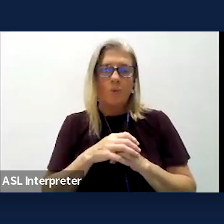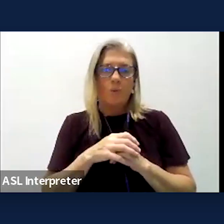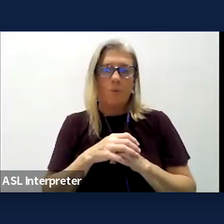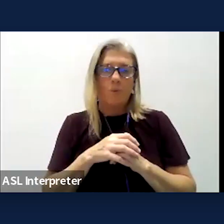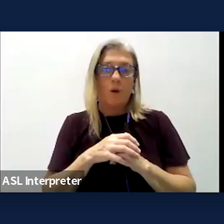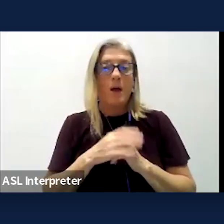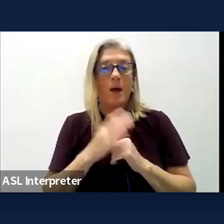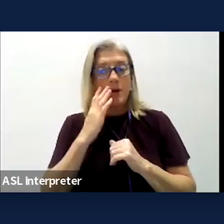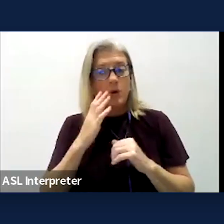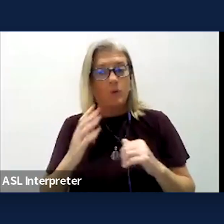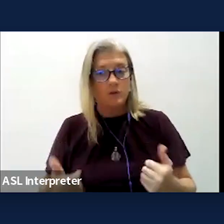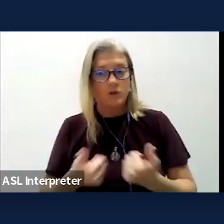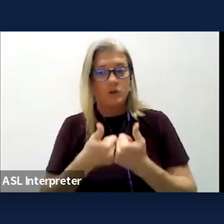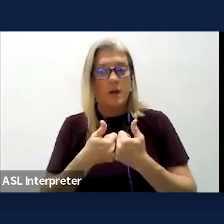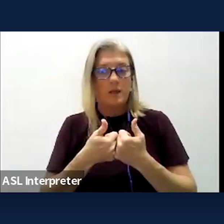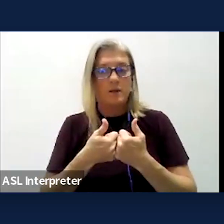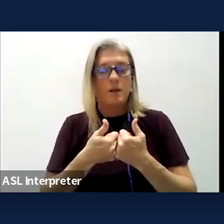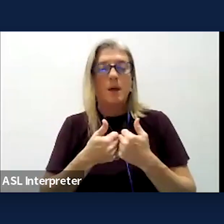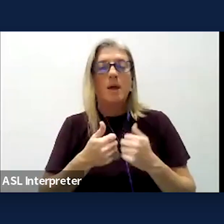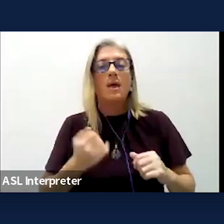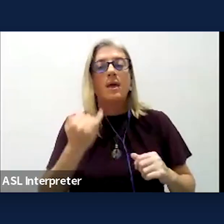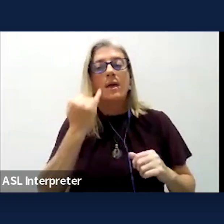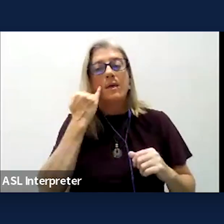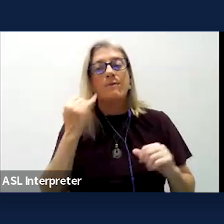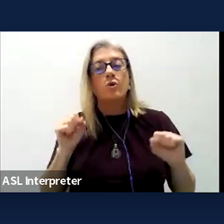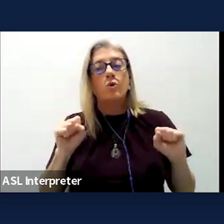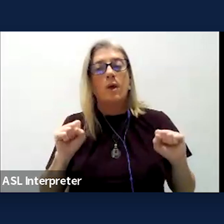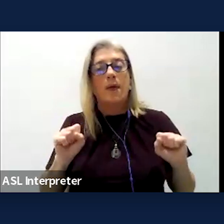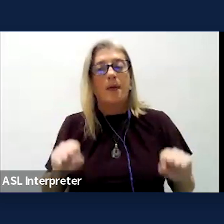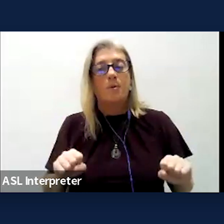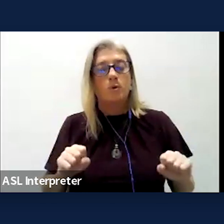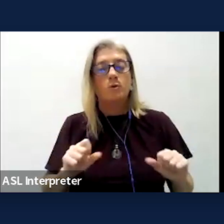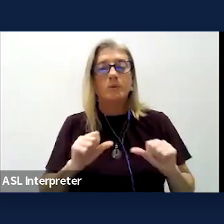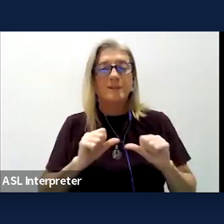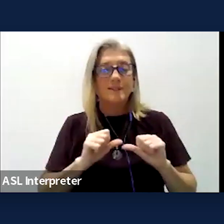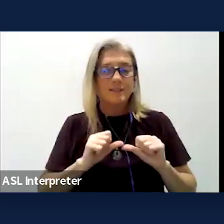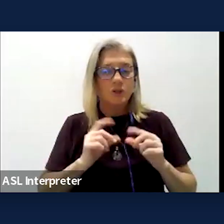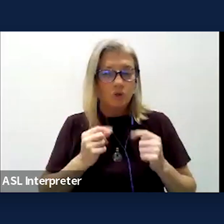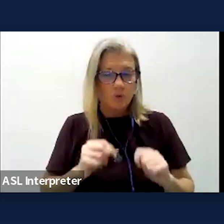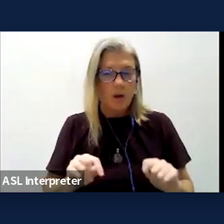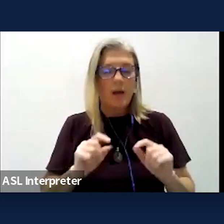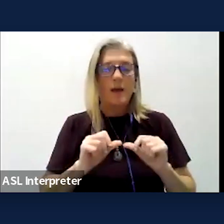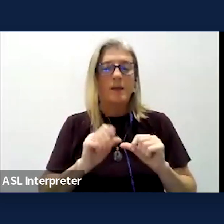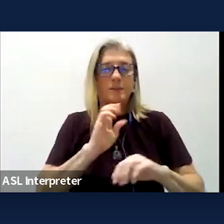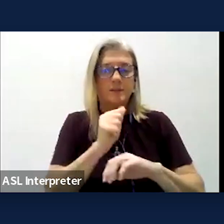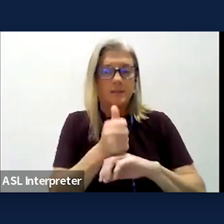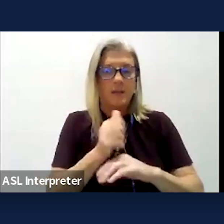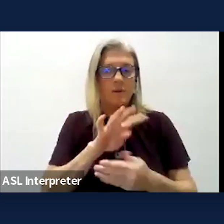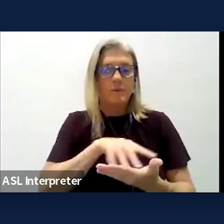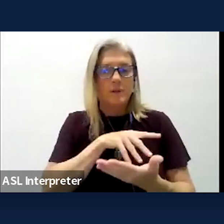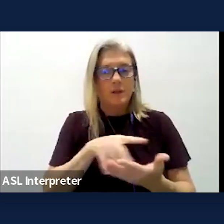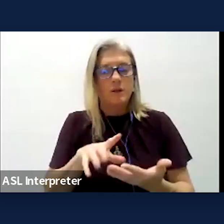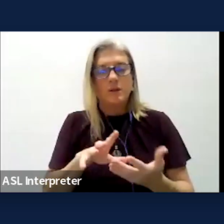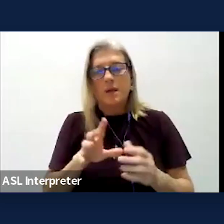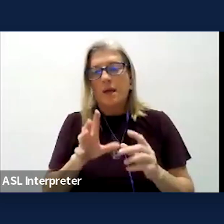I know it's challenging, but if you're able to stick to a schedule, make it as consistent and regular